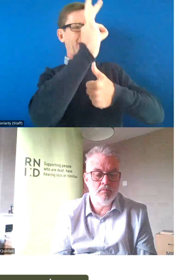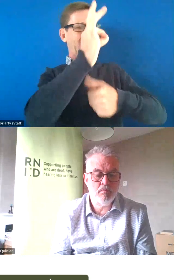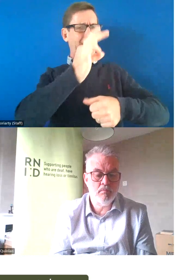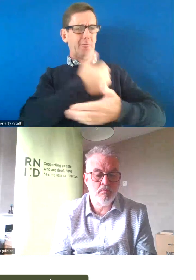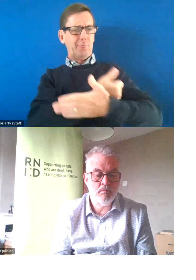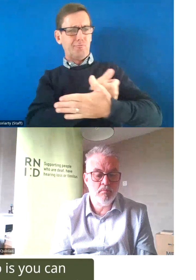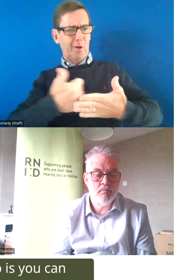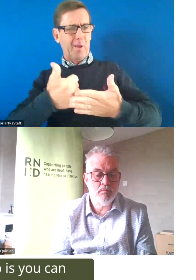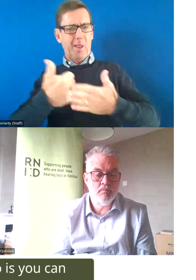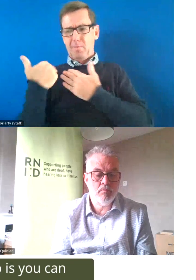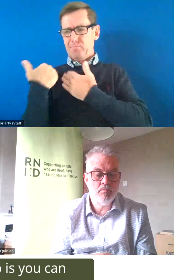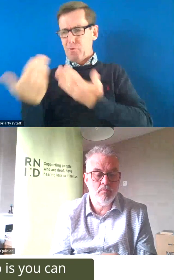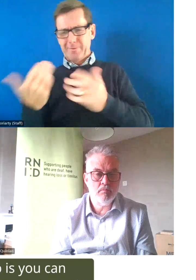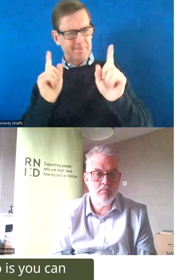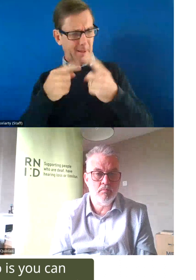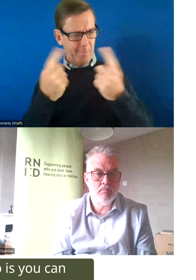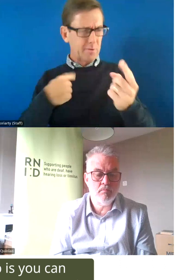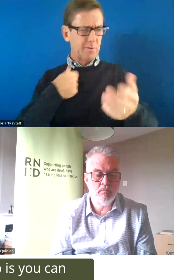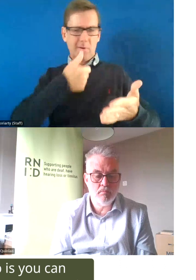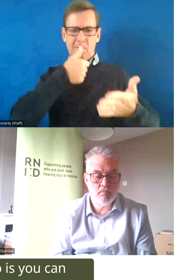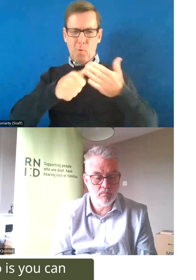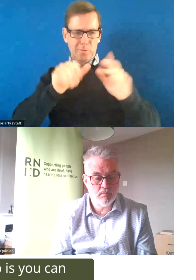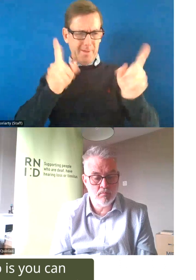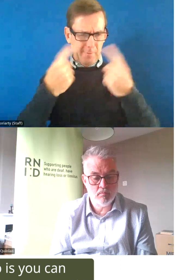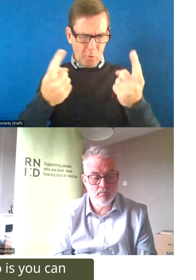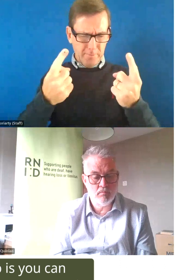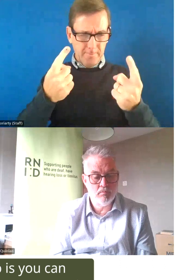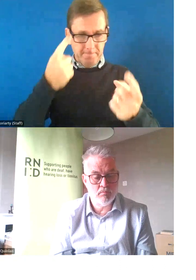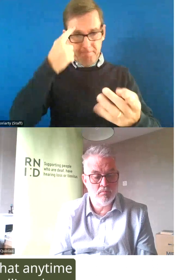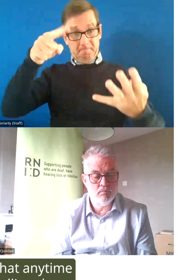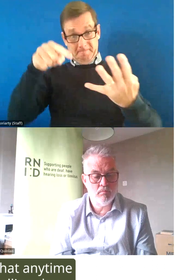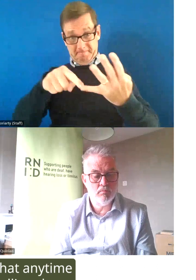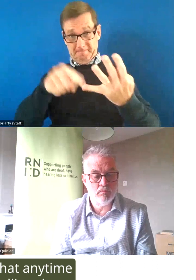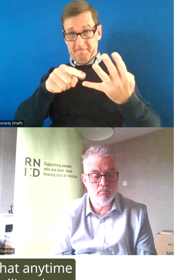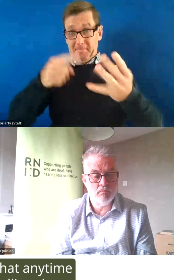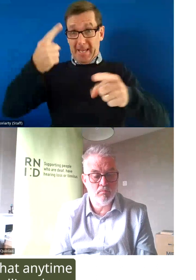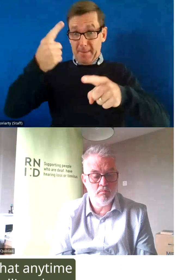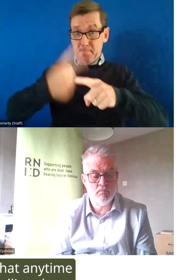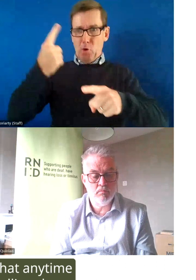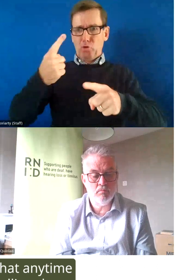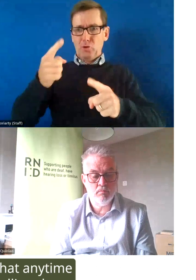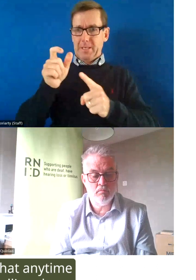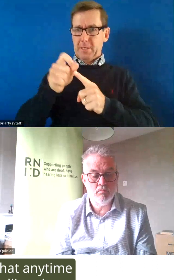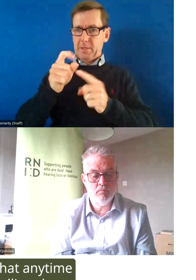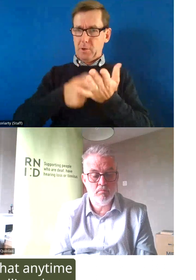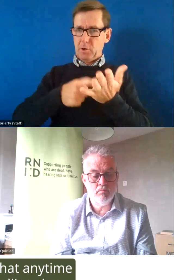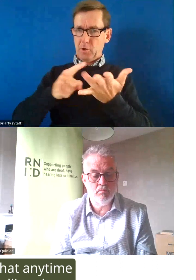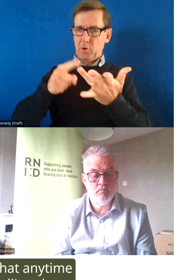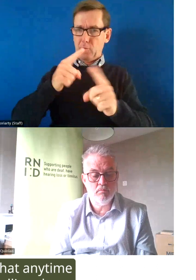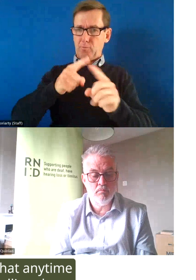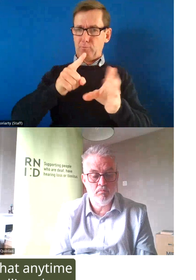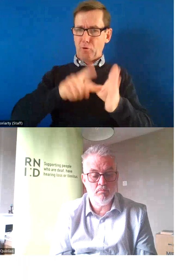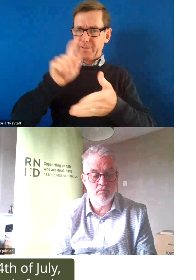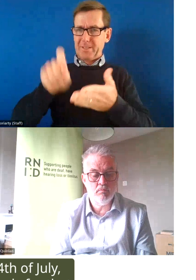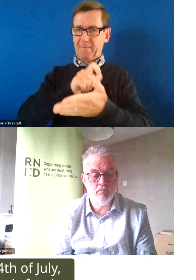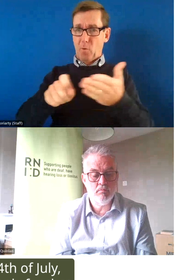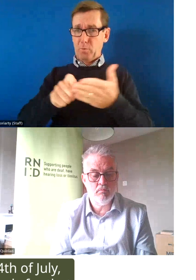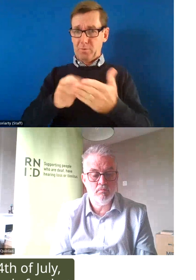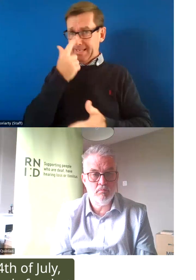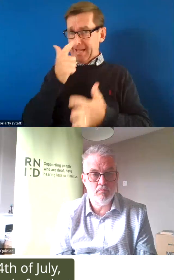apply for a postal vote. What you can do is you can apply for an emergency proxy vote. Now, you can do that anytime up till 5 p.m. on polling